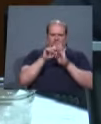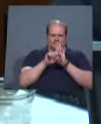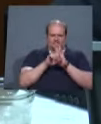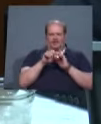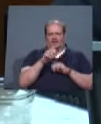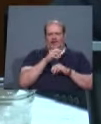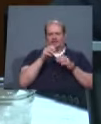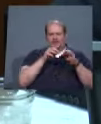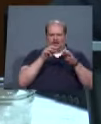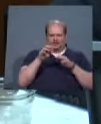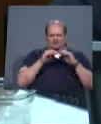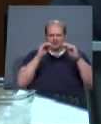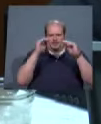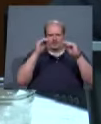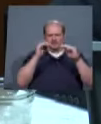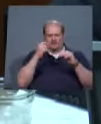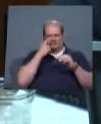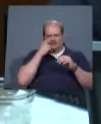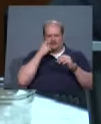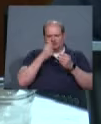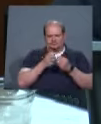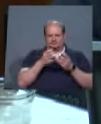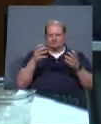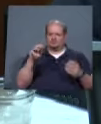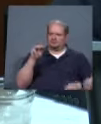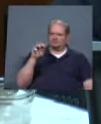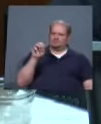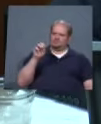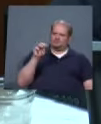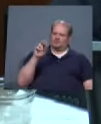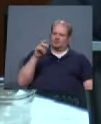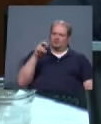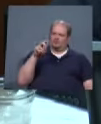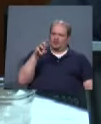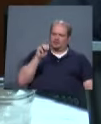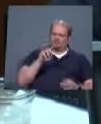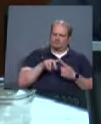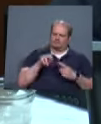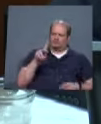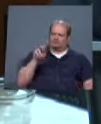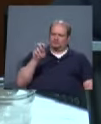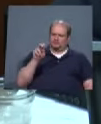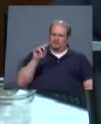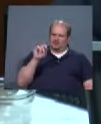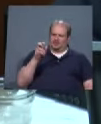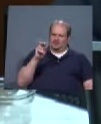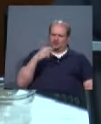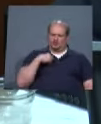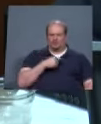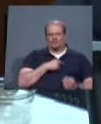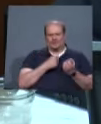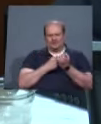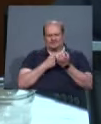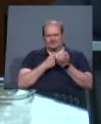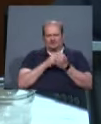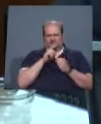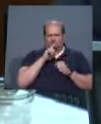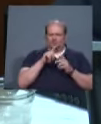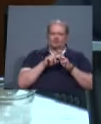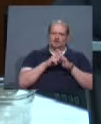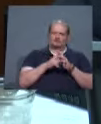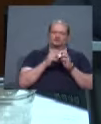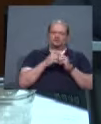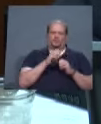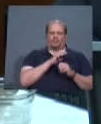and I outlined the steps. I just gave that memorandum to Kenyon, mm-hmm. And we assist, but it really starts with